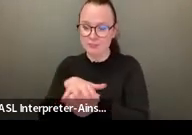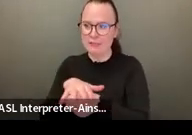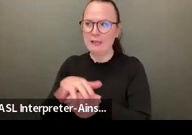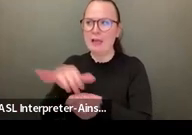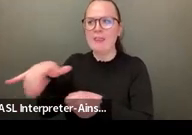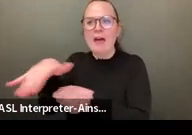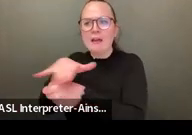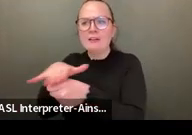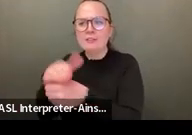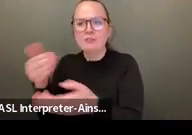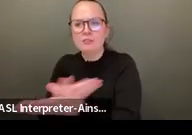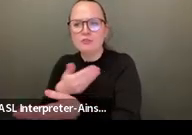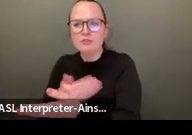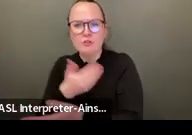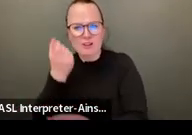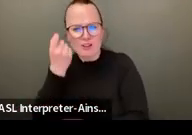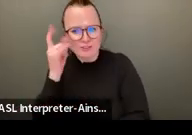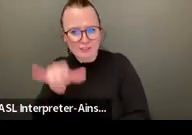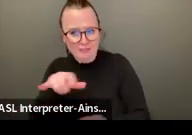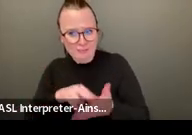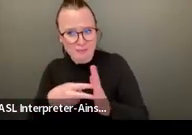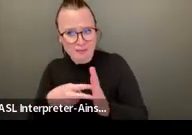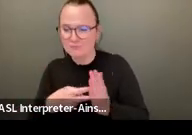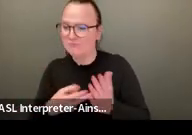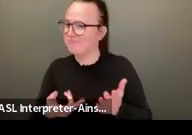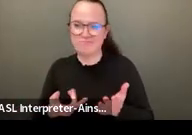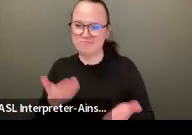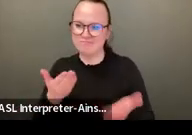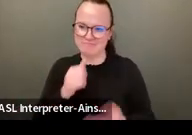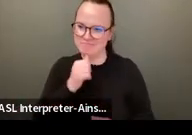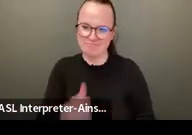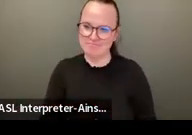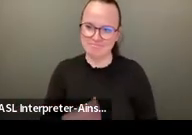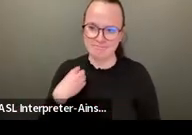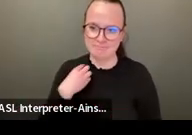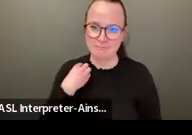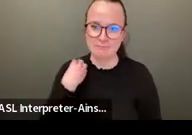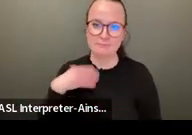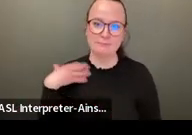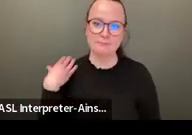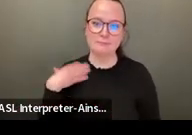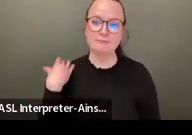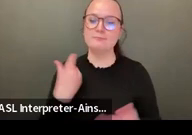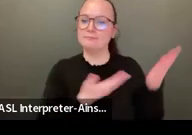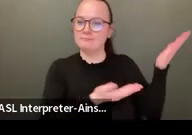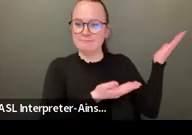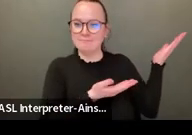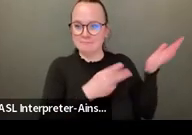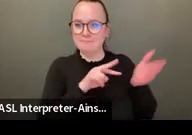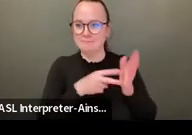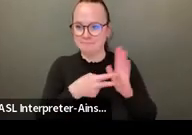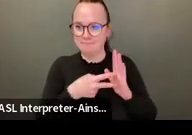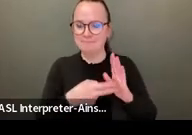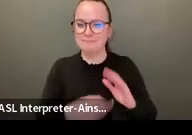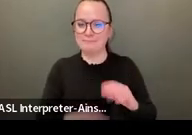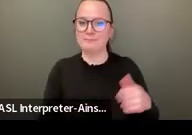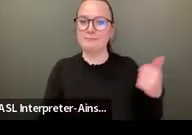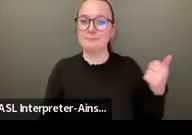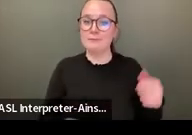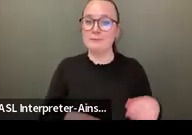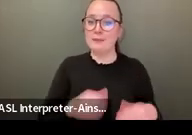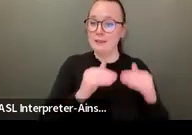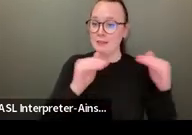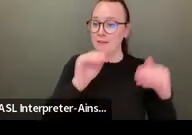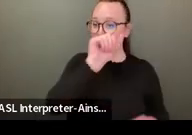meant? Probably not. So we're going to, this is what it means, right? Level A,